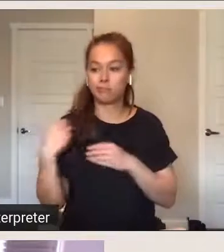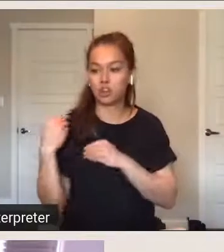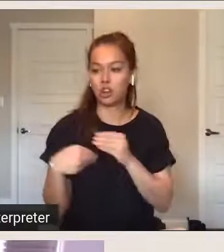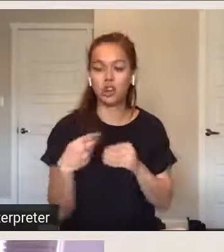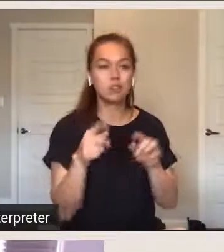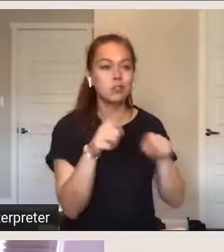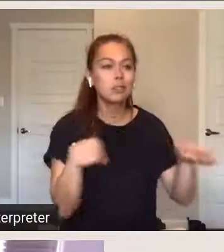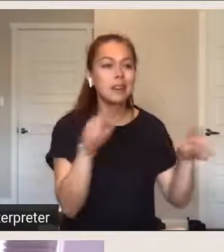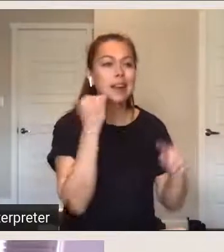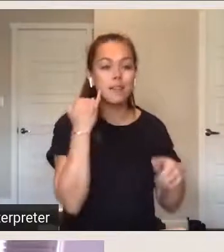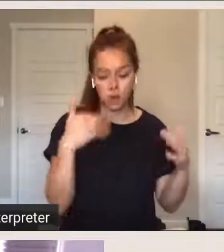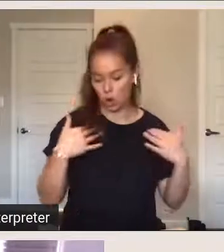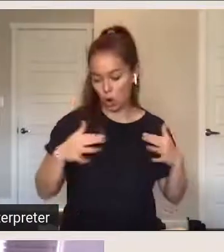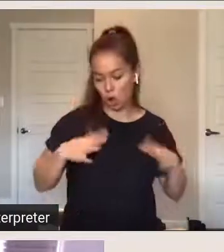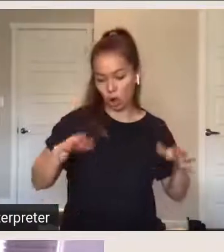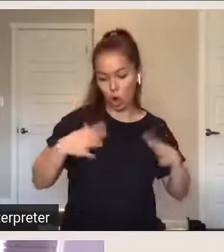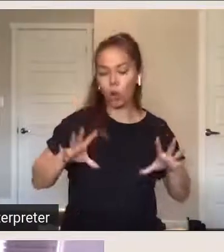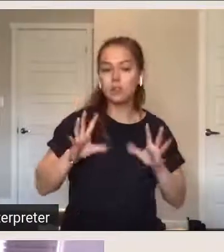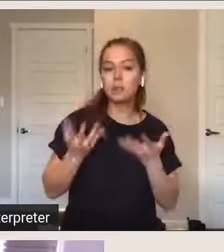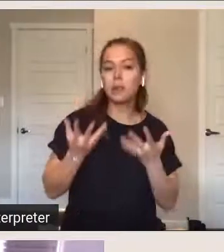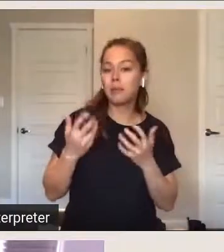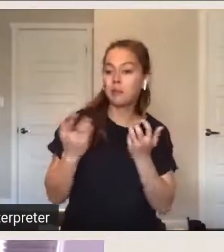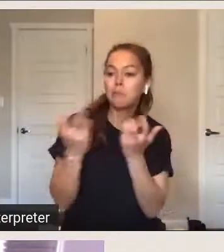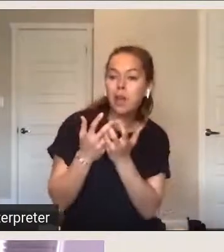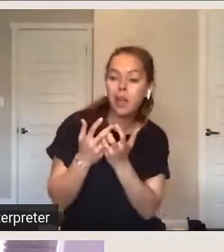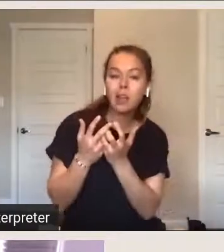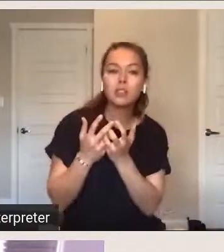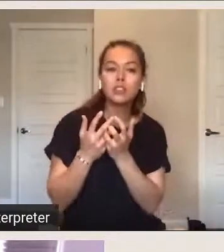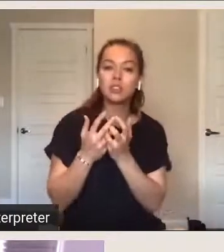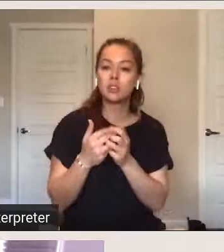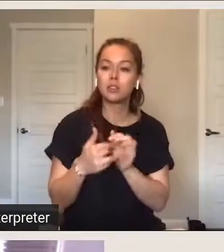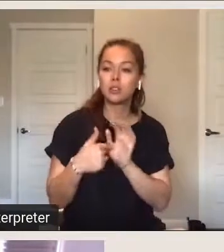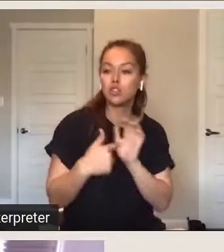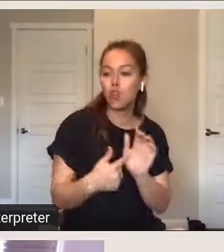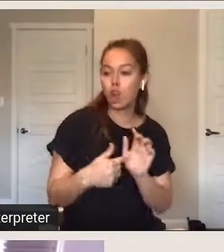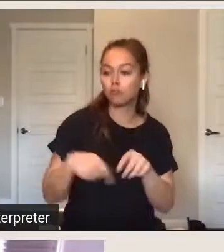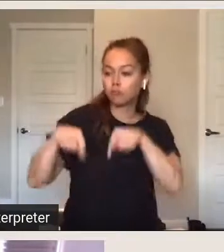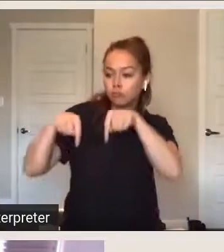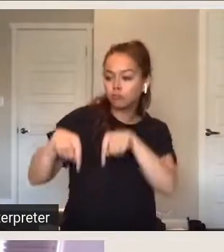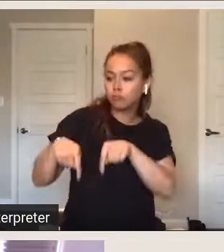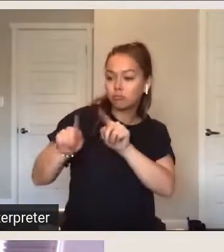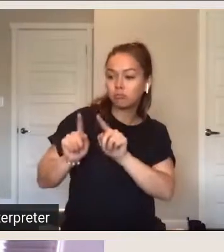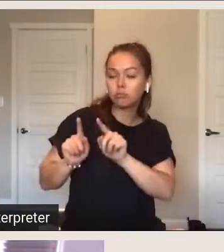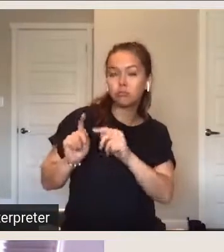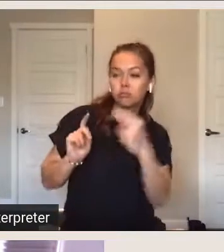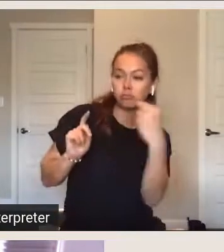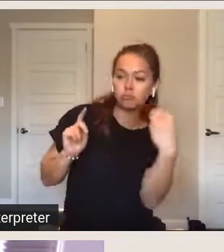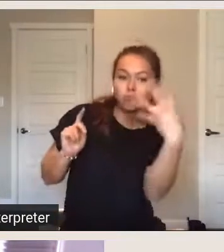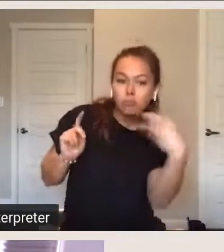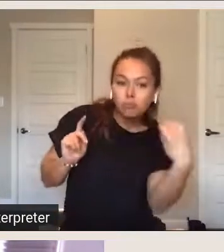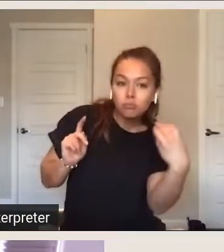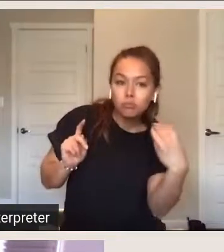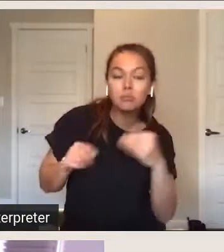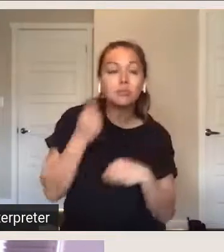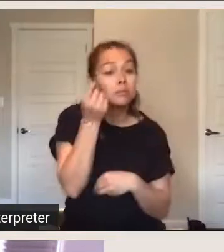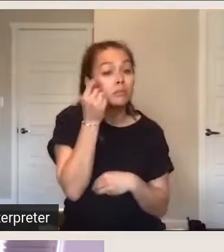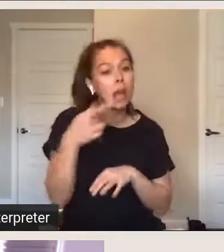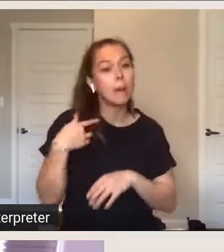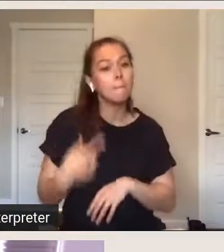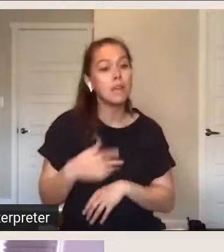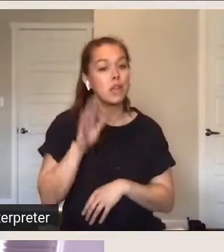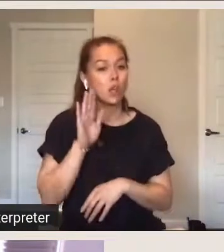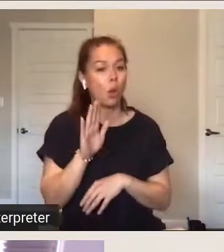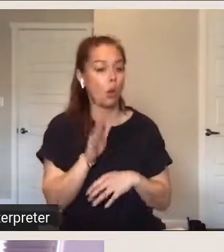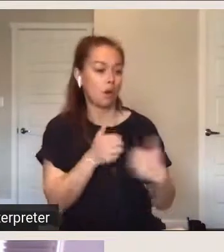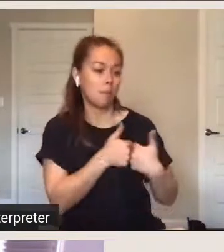outfits and showcasing their loving relationship. But it's usually done with your partner, your life partners, your